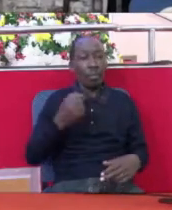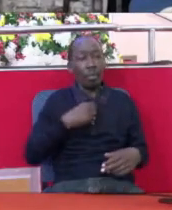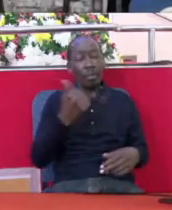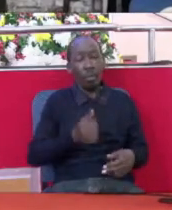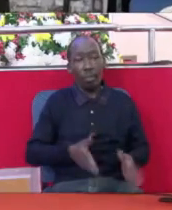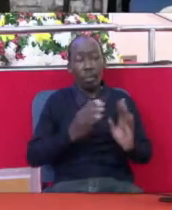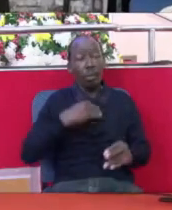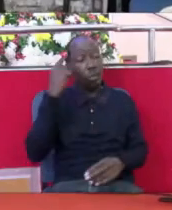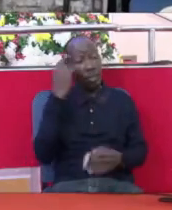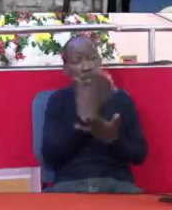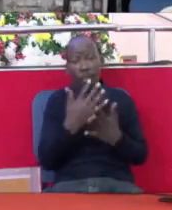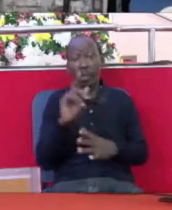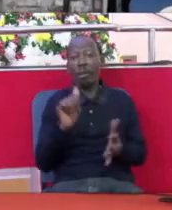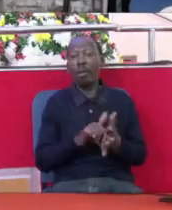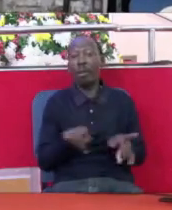I never thought something like that.